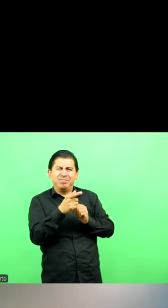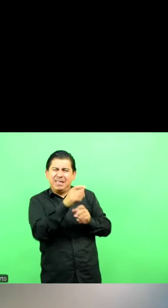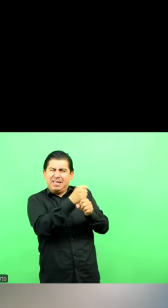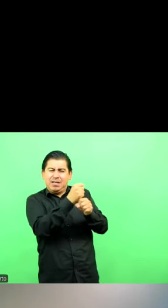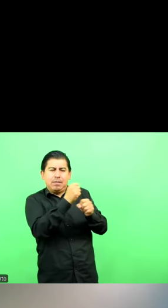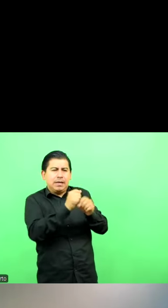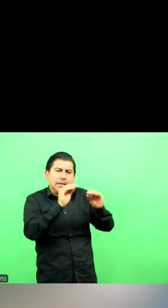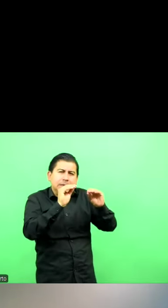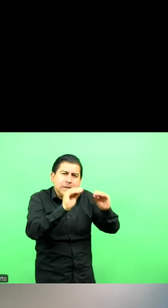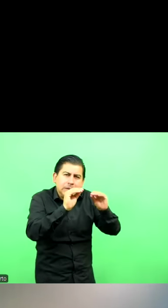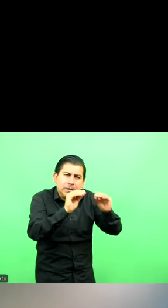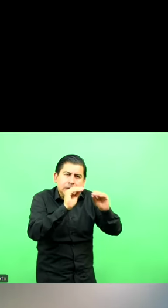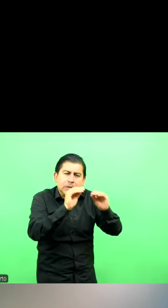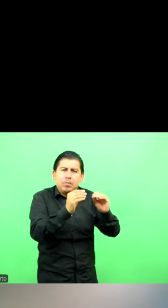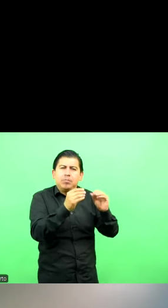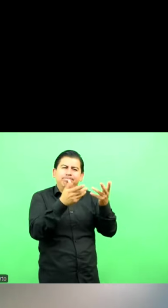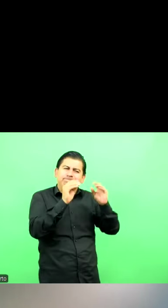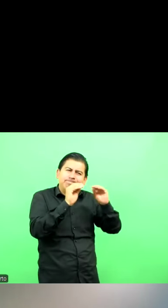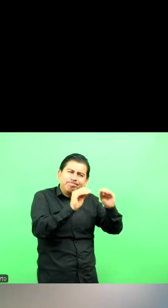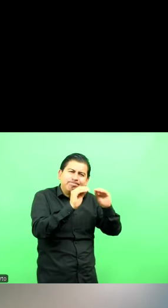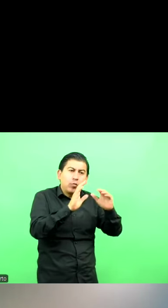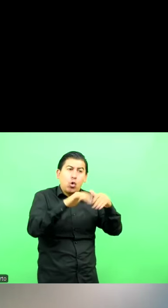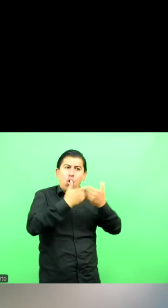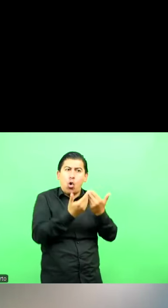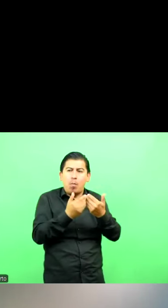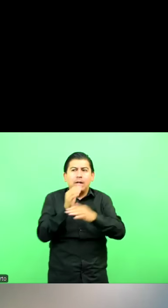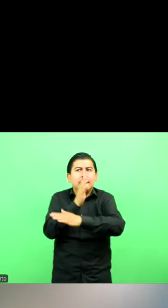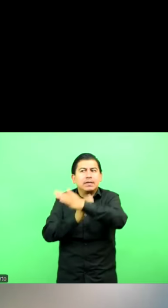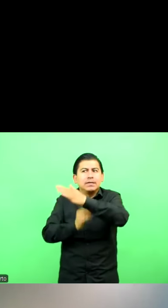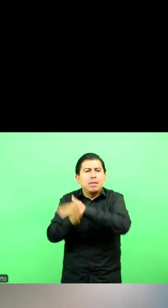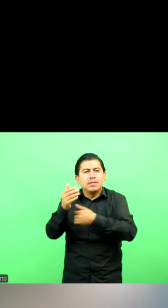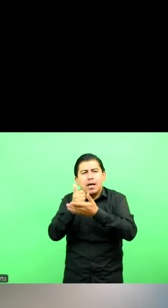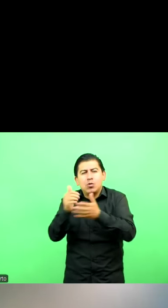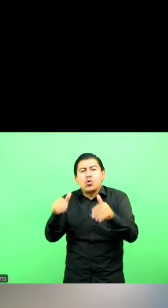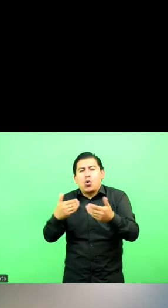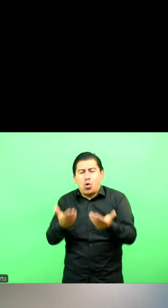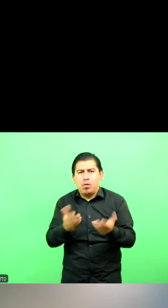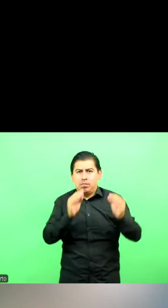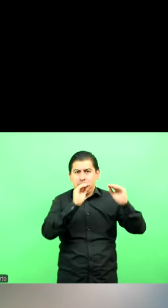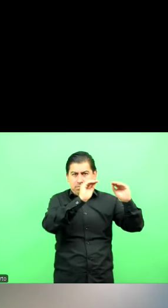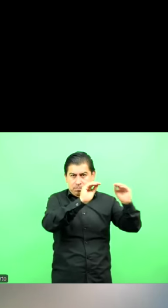understand and respect the unique needs of people with disabilities.